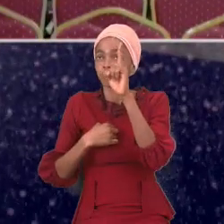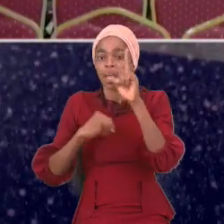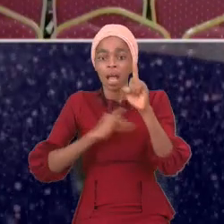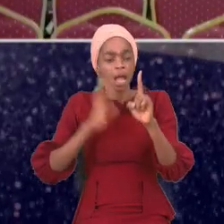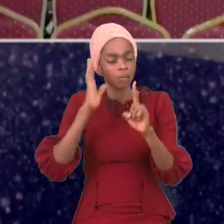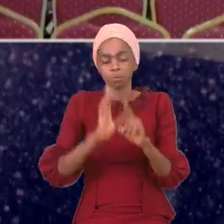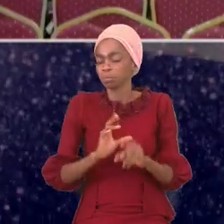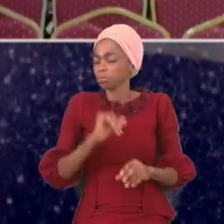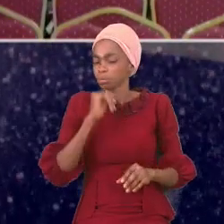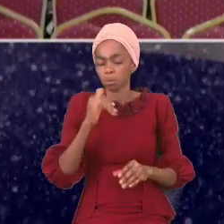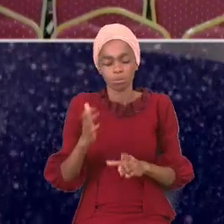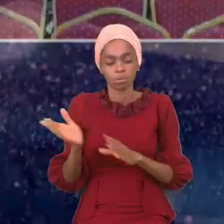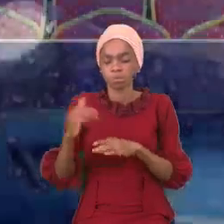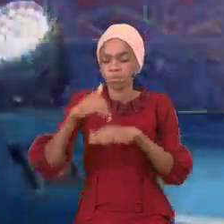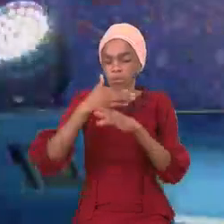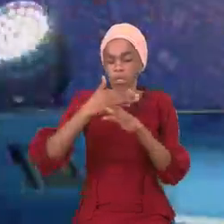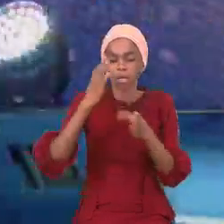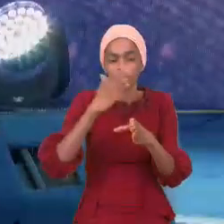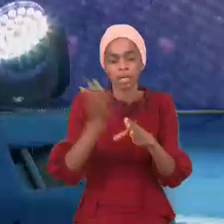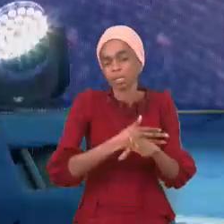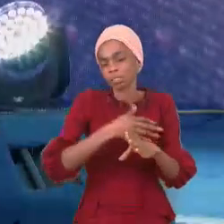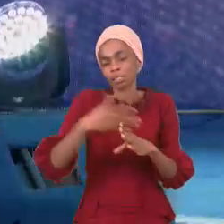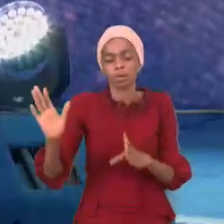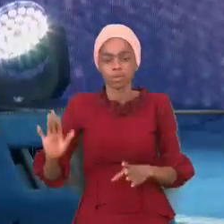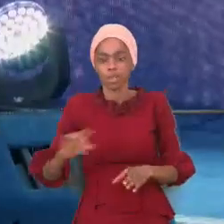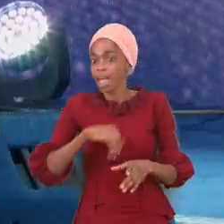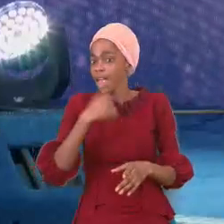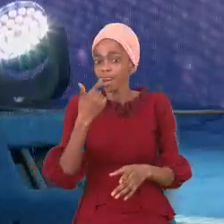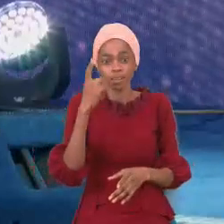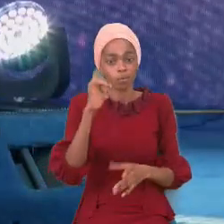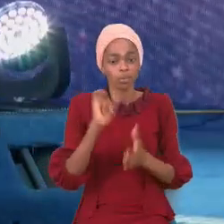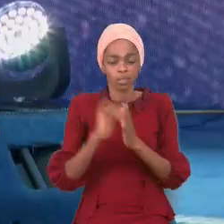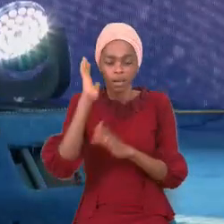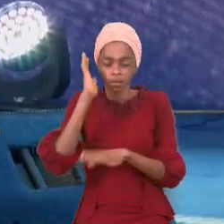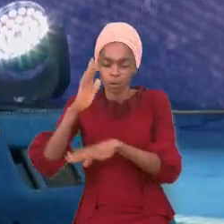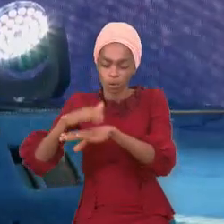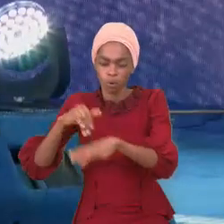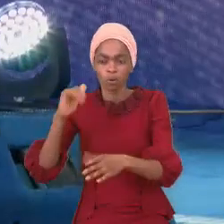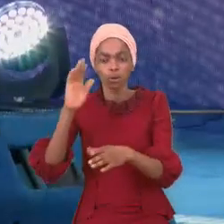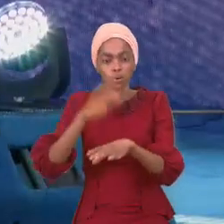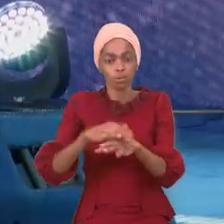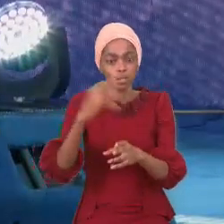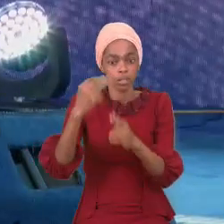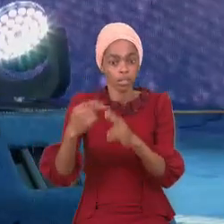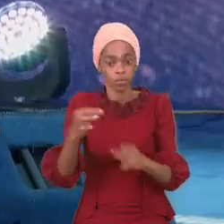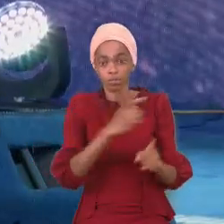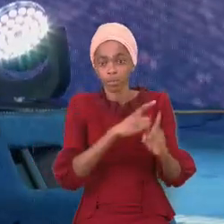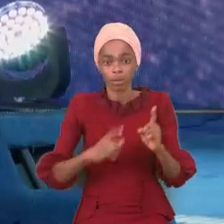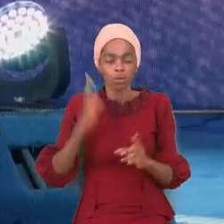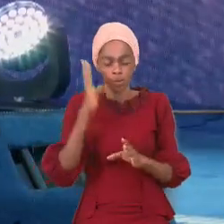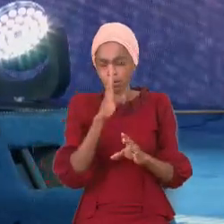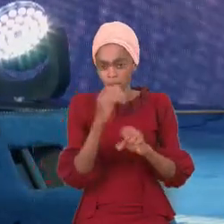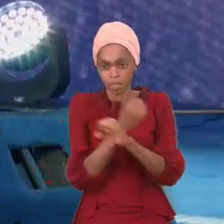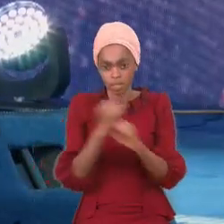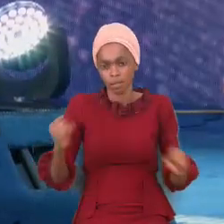no wise cast out. Whosoever shall call on the name of the Lord shall be